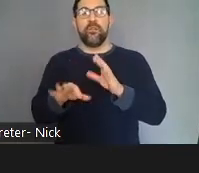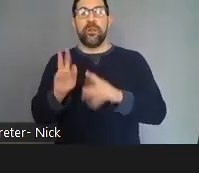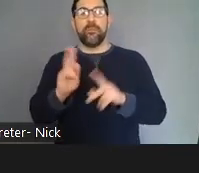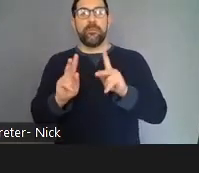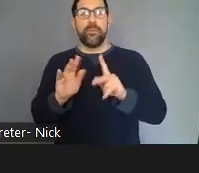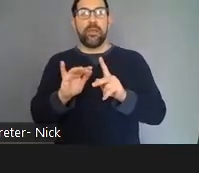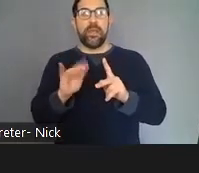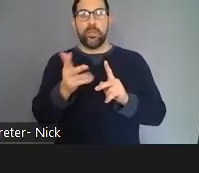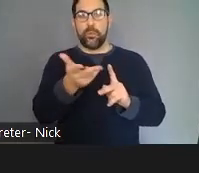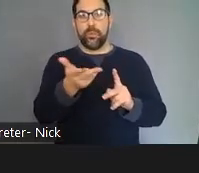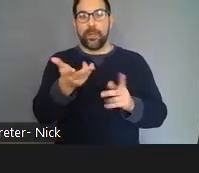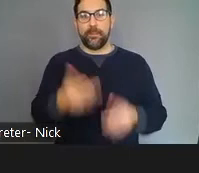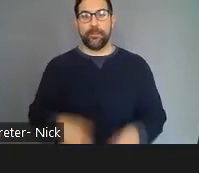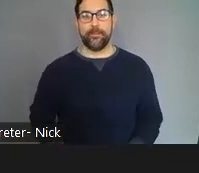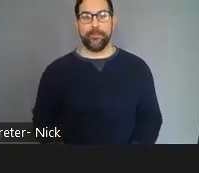school?